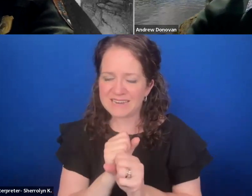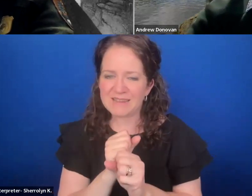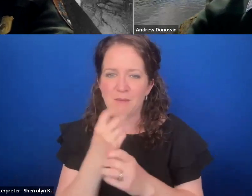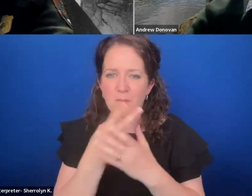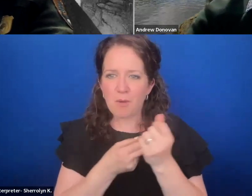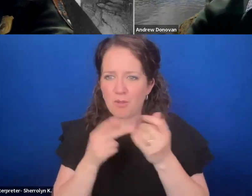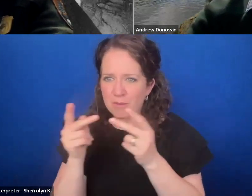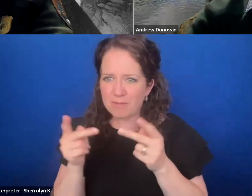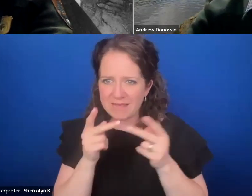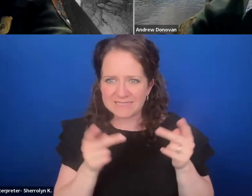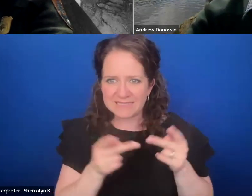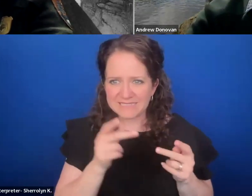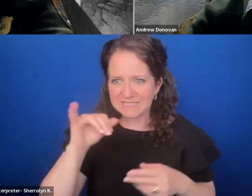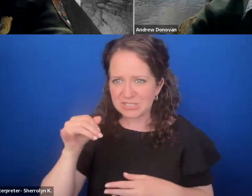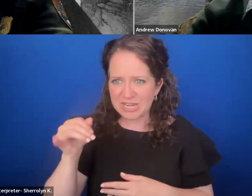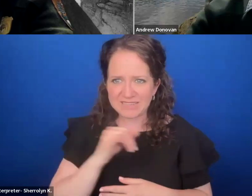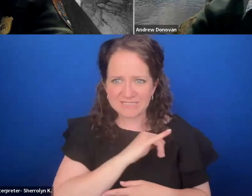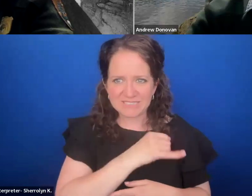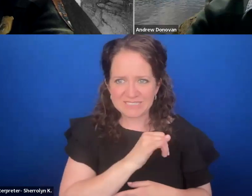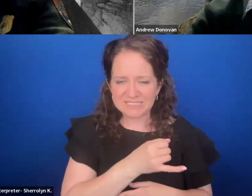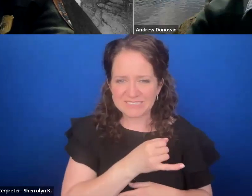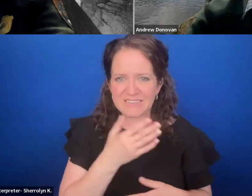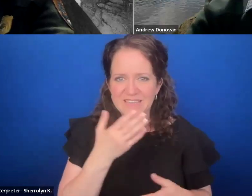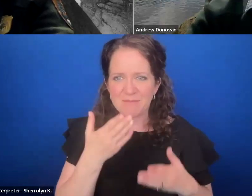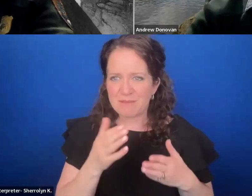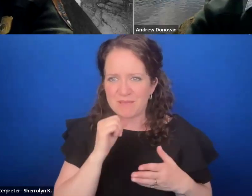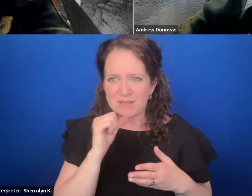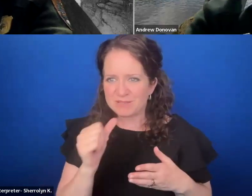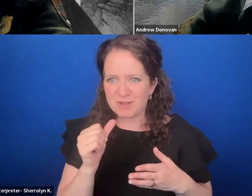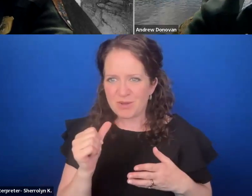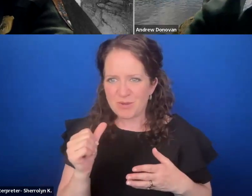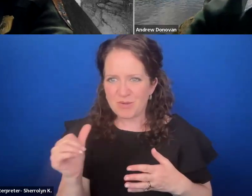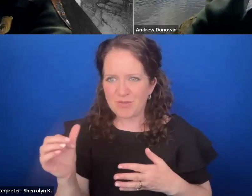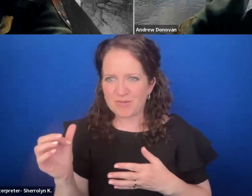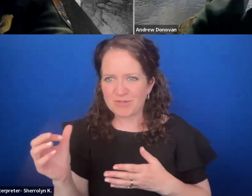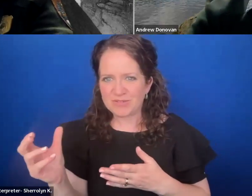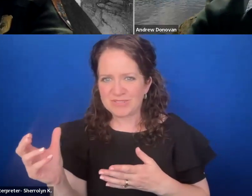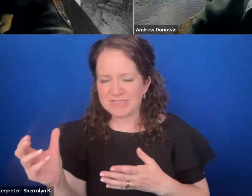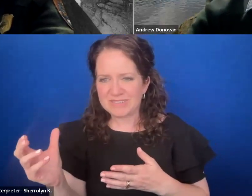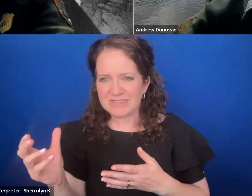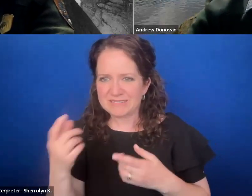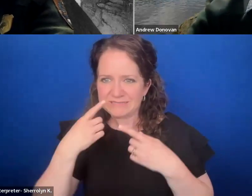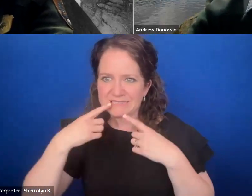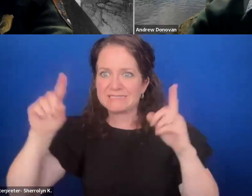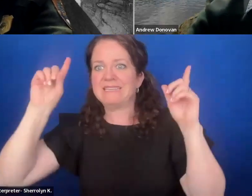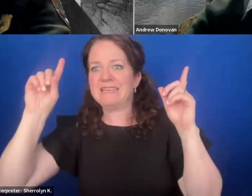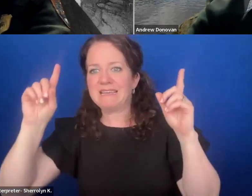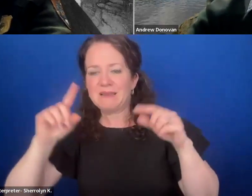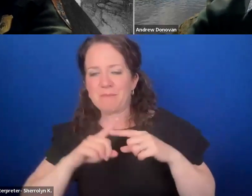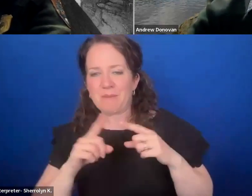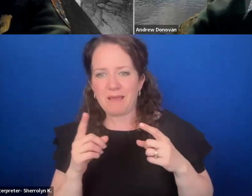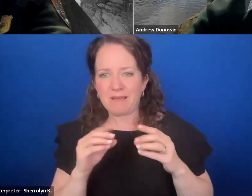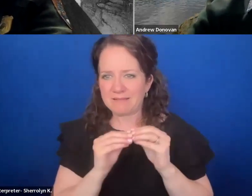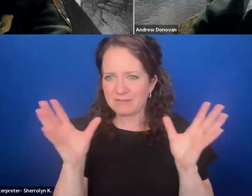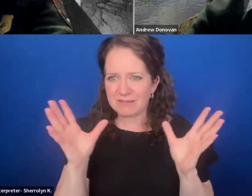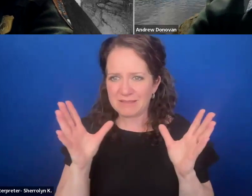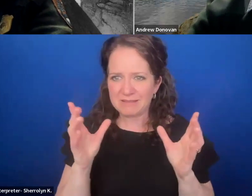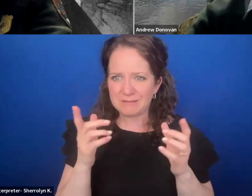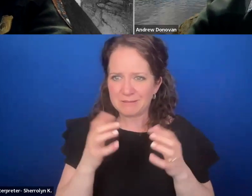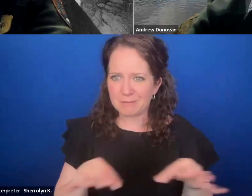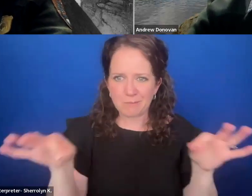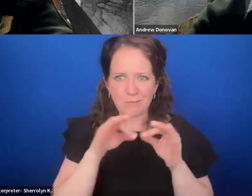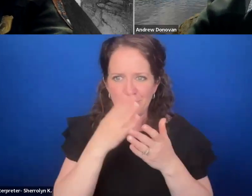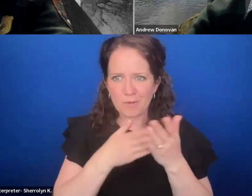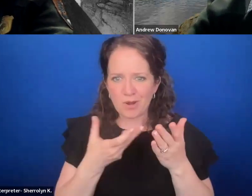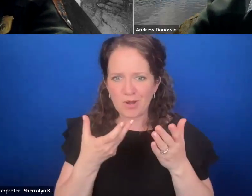the Jenks maybe don't quite get their due, but are so clearly, you know, a big part of this story. And